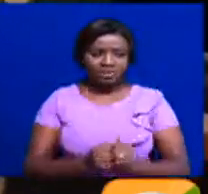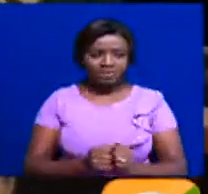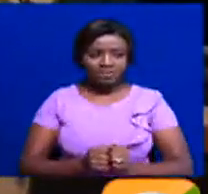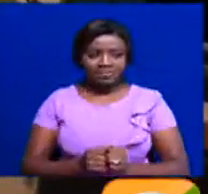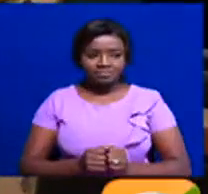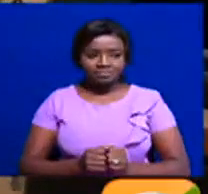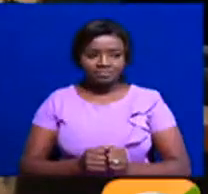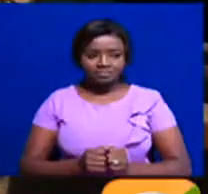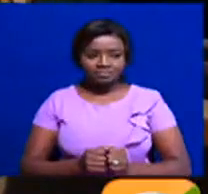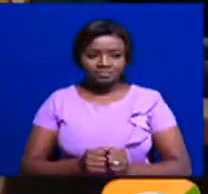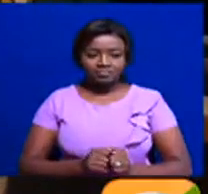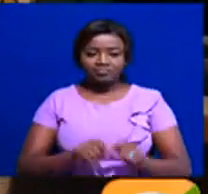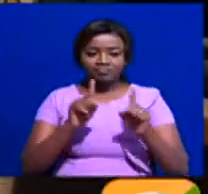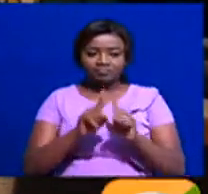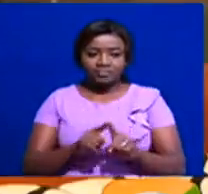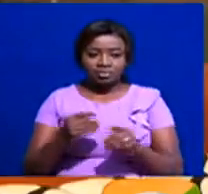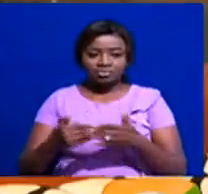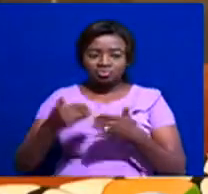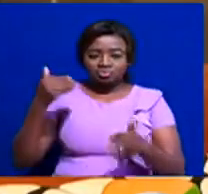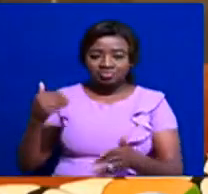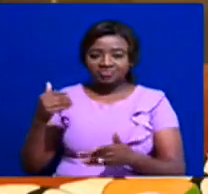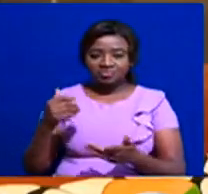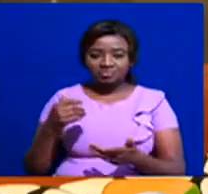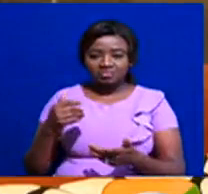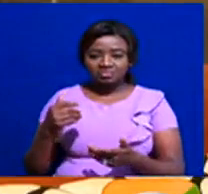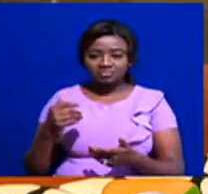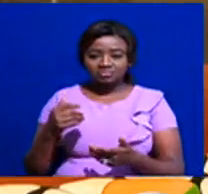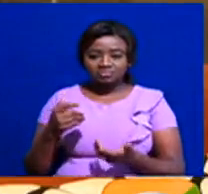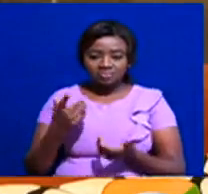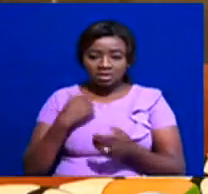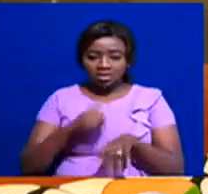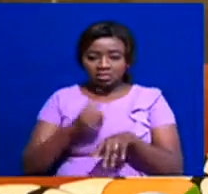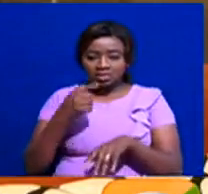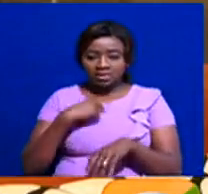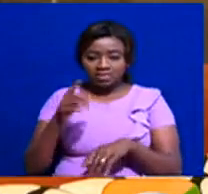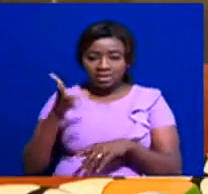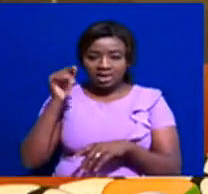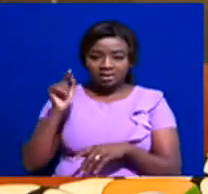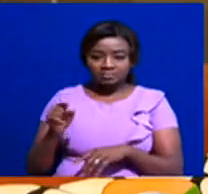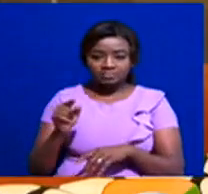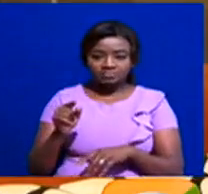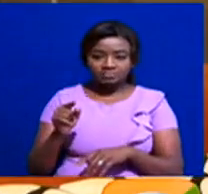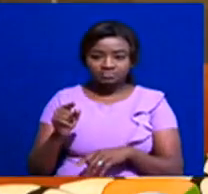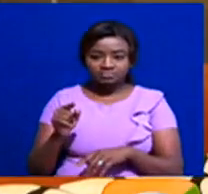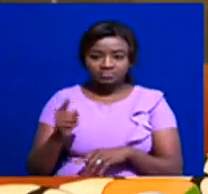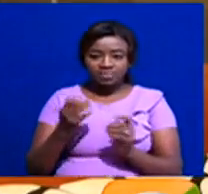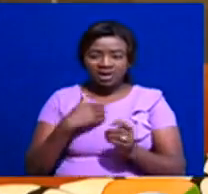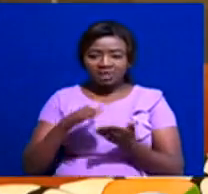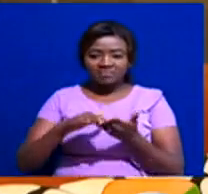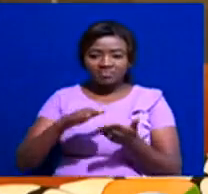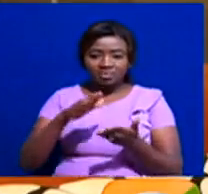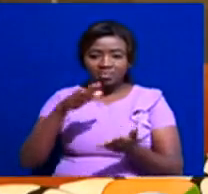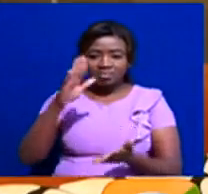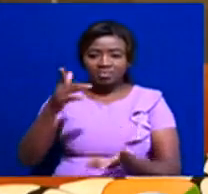actually expected. First, when I was introduced to everything, I was more interested in the augmented reality, but the more I've stayed, actually